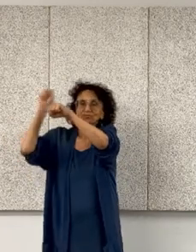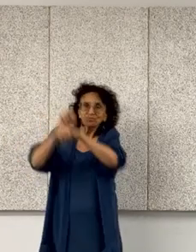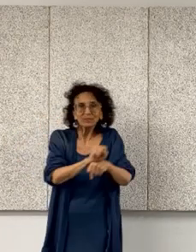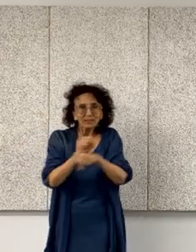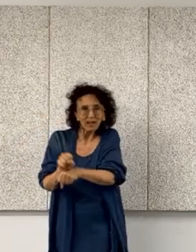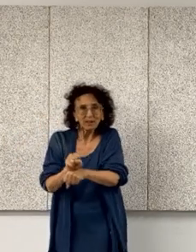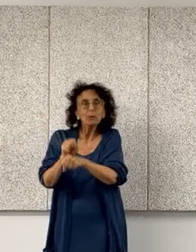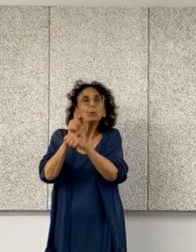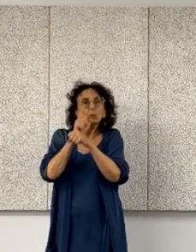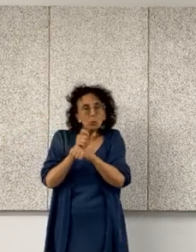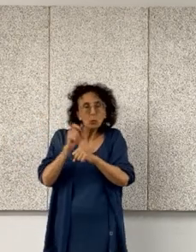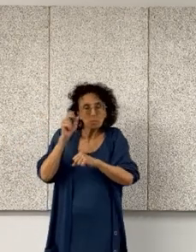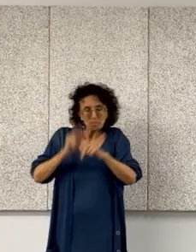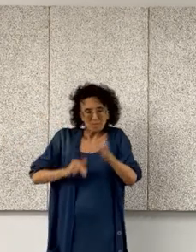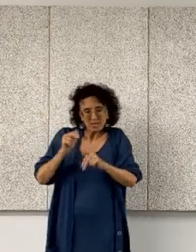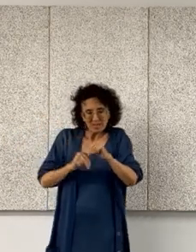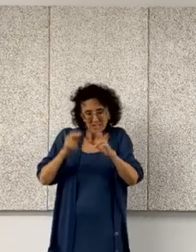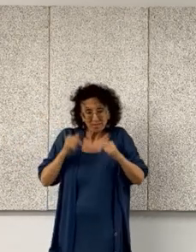today.